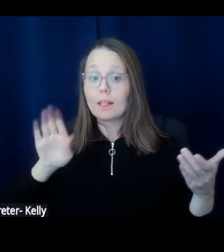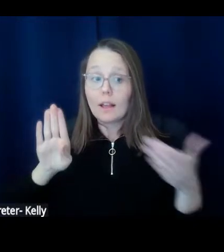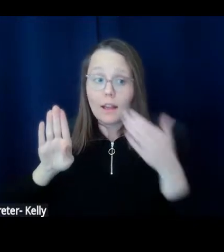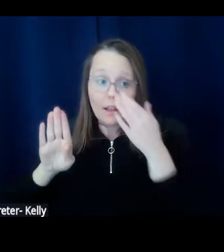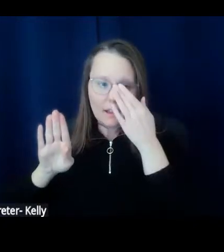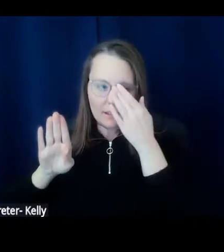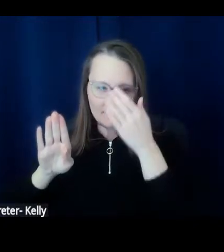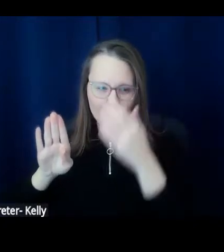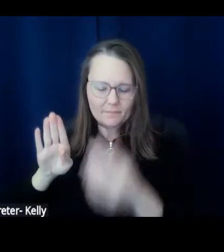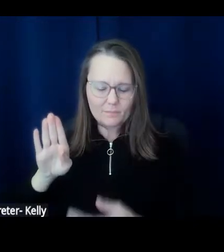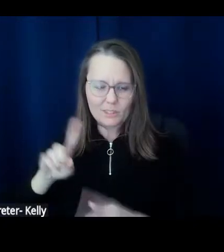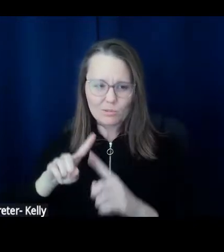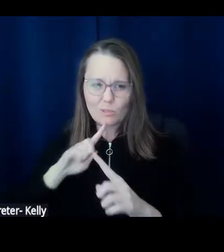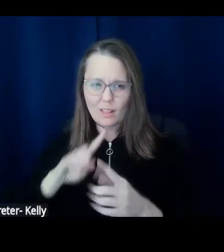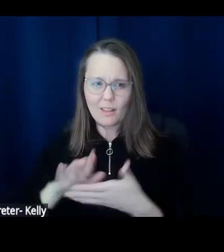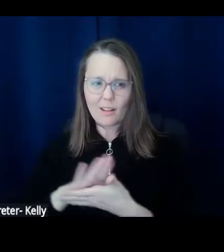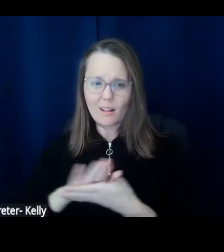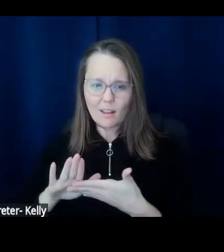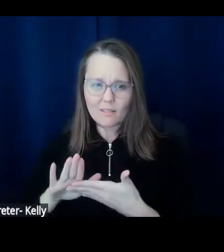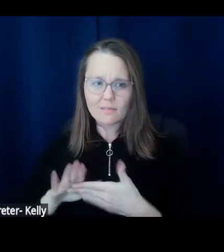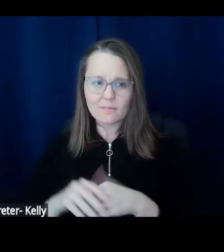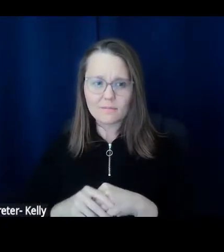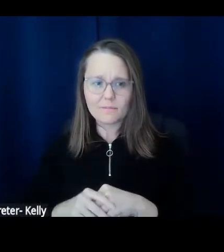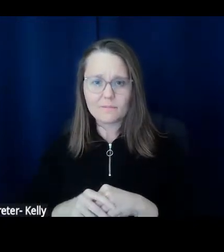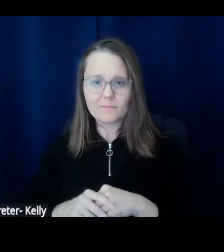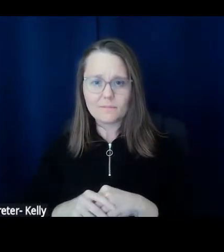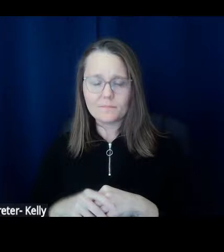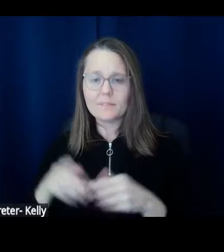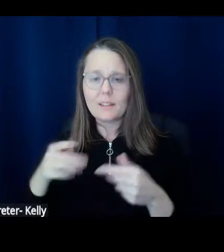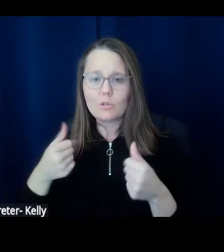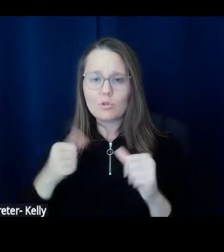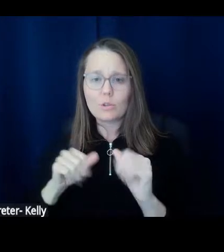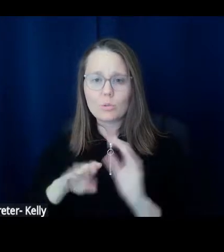a museum of the development of